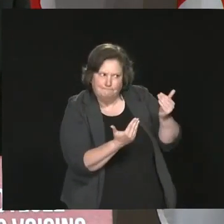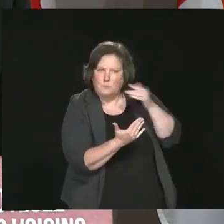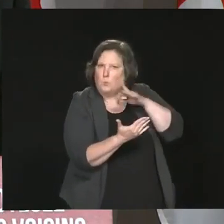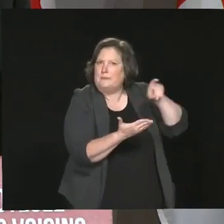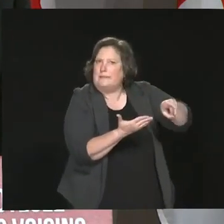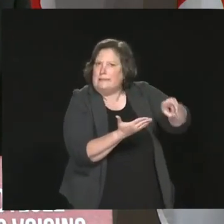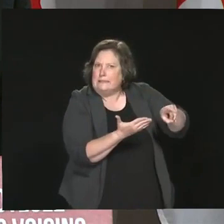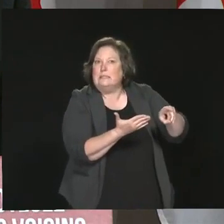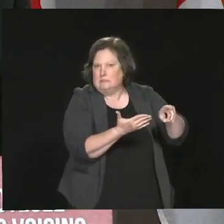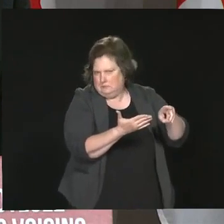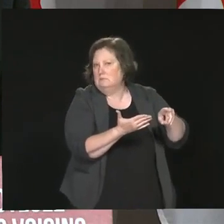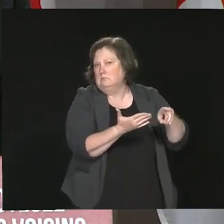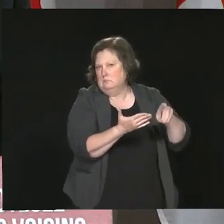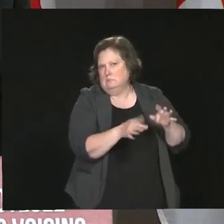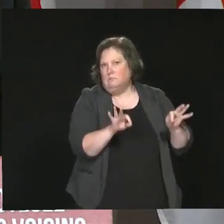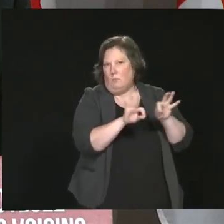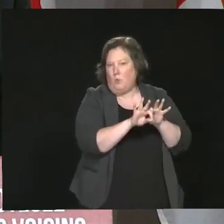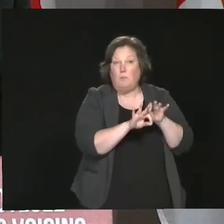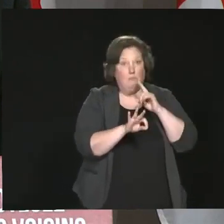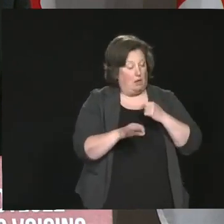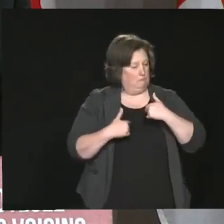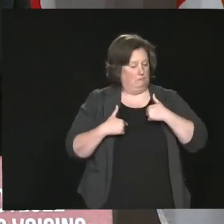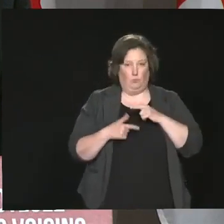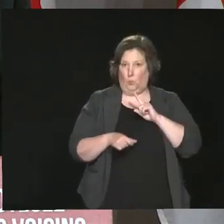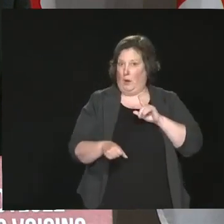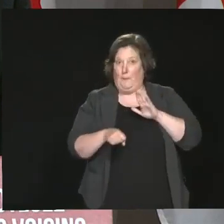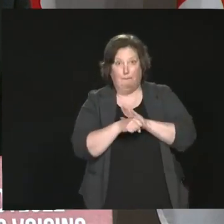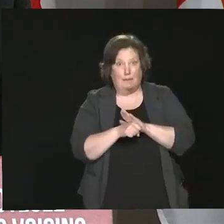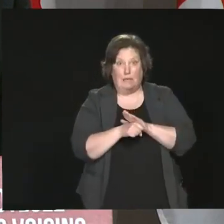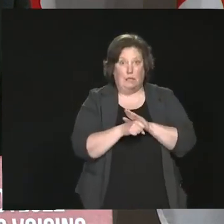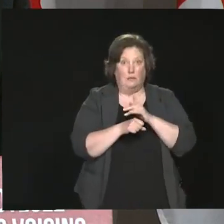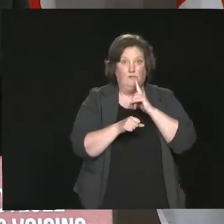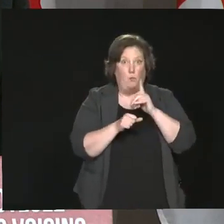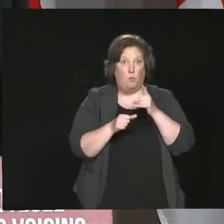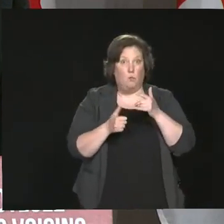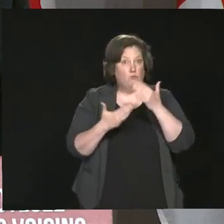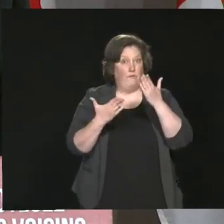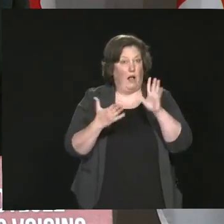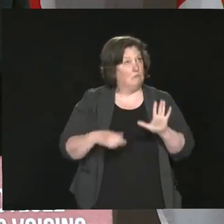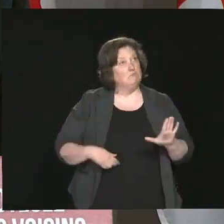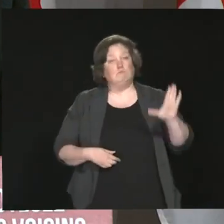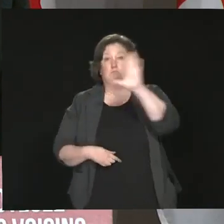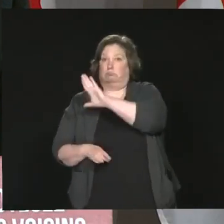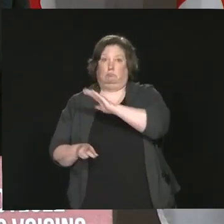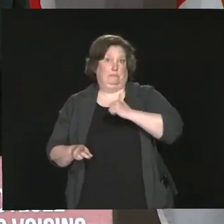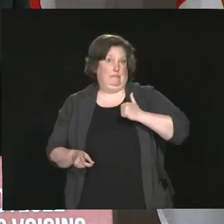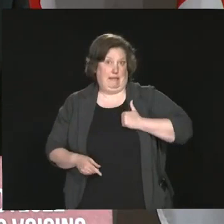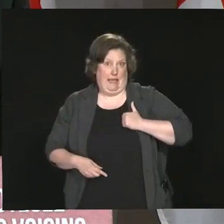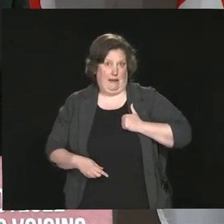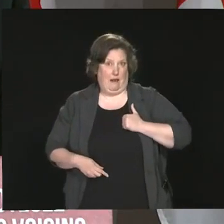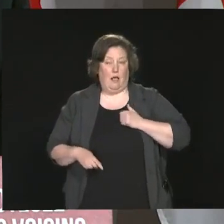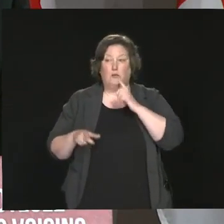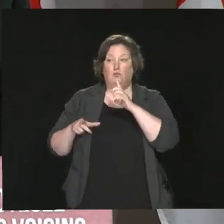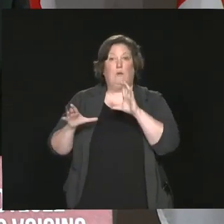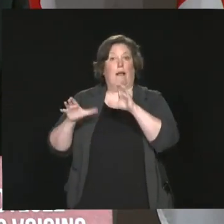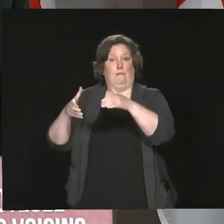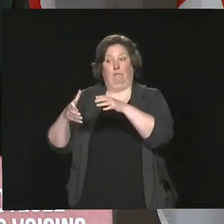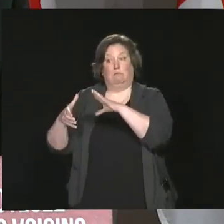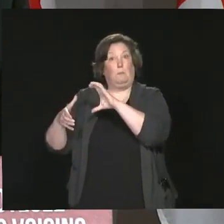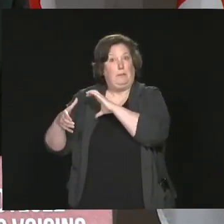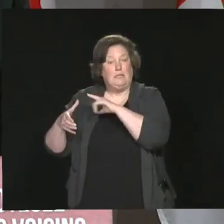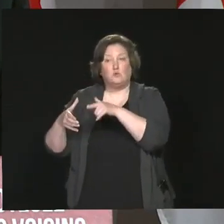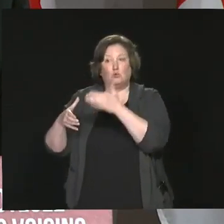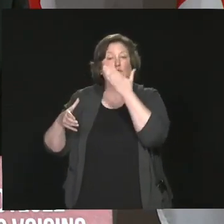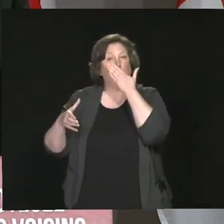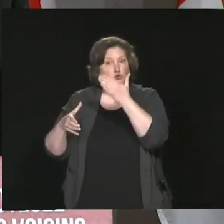providing every part of this country with professional and culturally competent policing, but also policing that is worthy